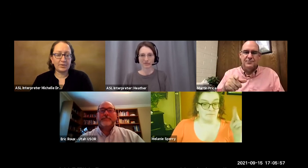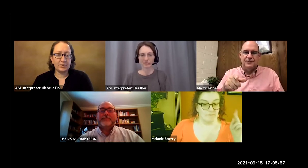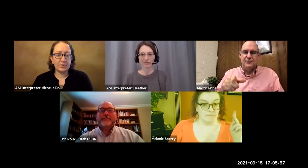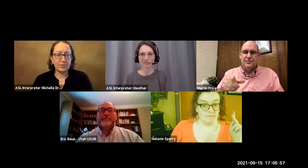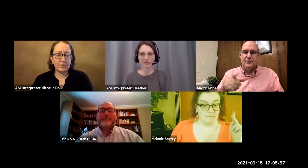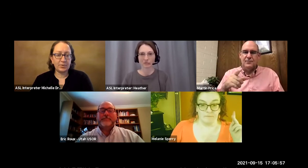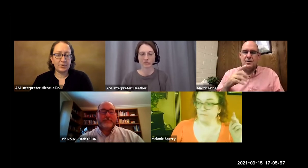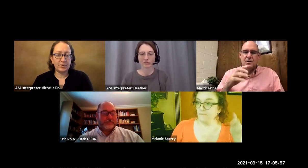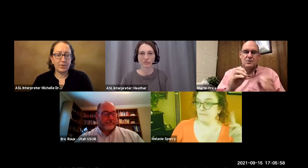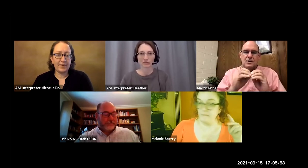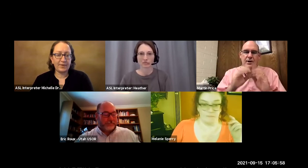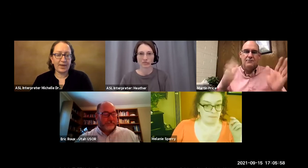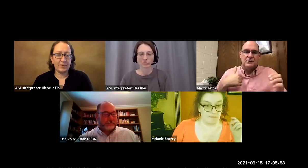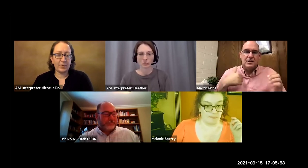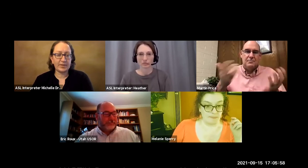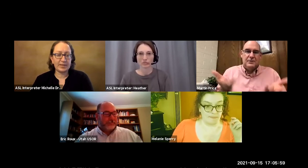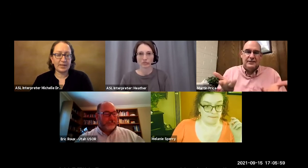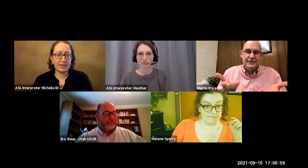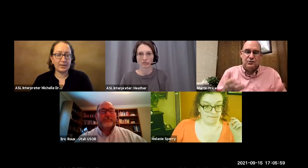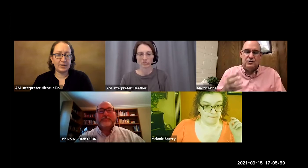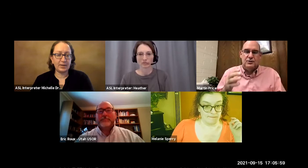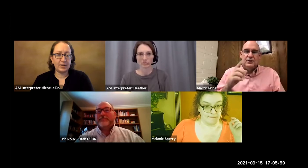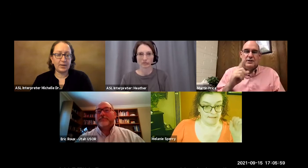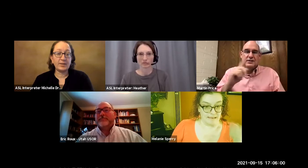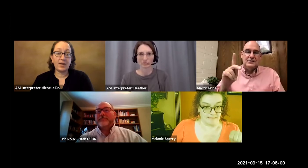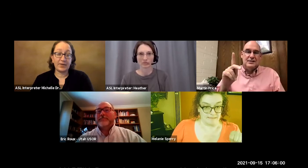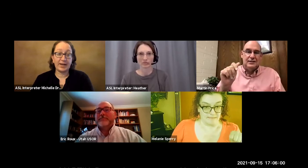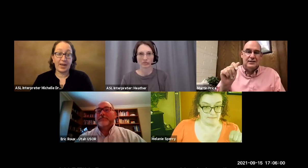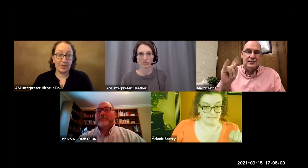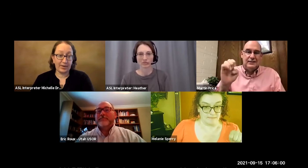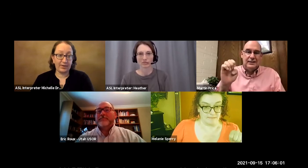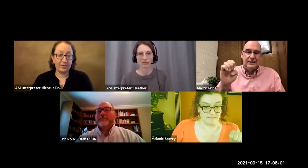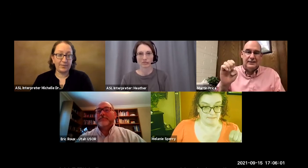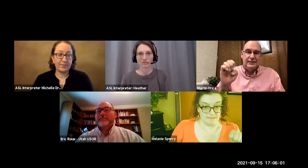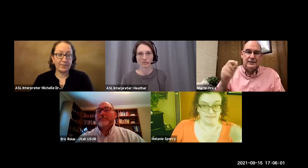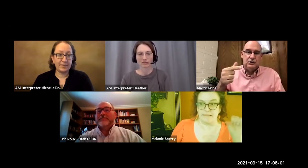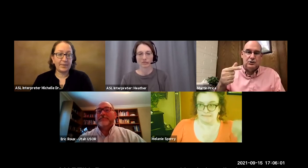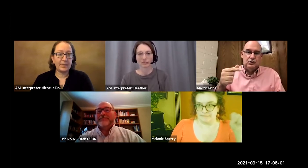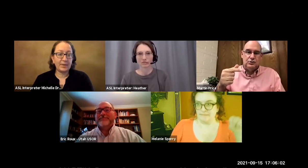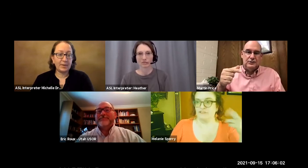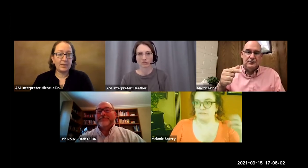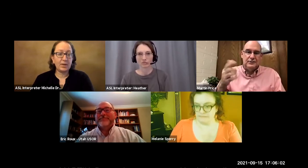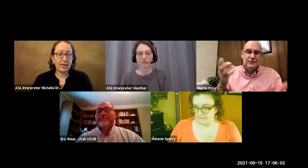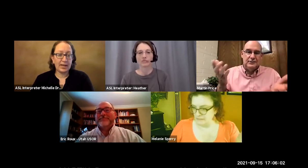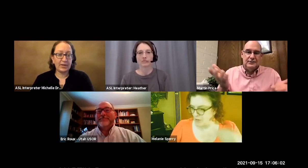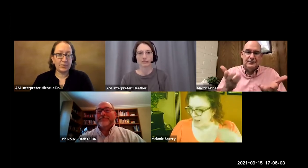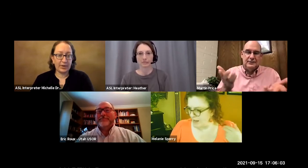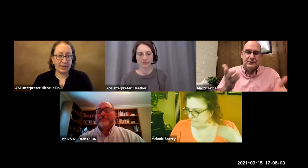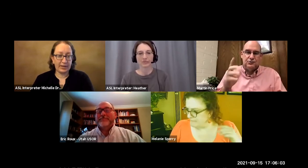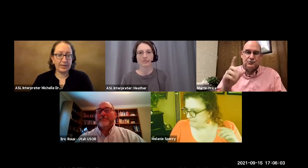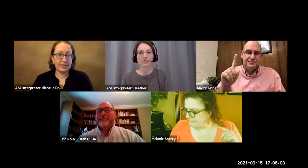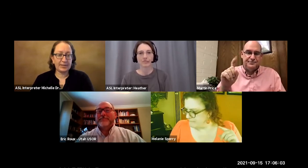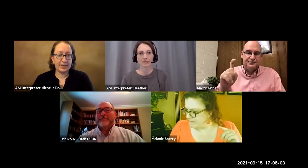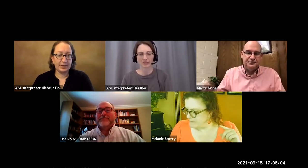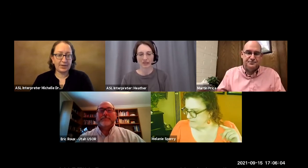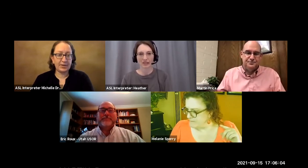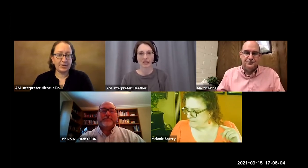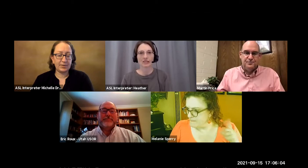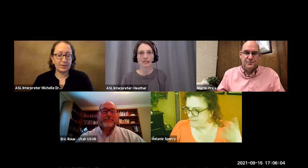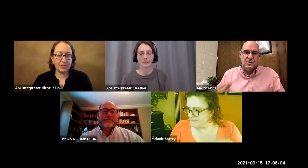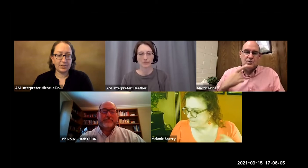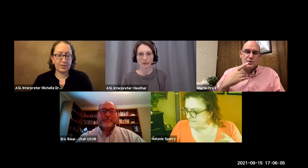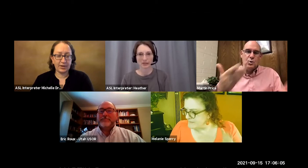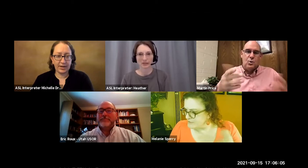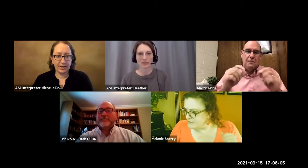Pamela, do you have a count there? We just need it's obvious that I'm here. Katie Green is